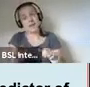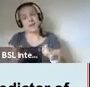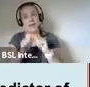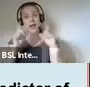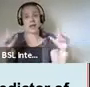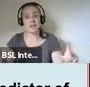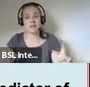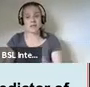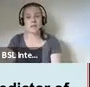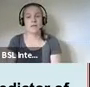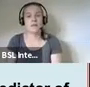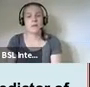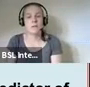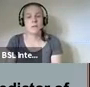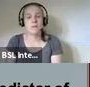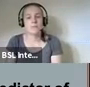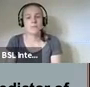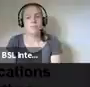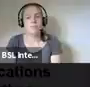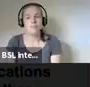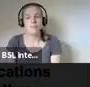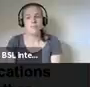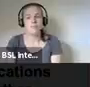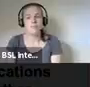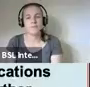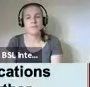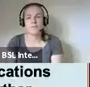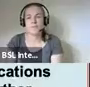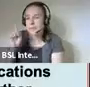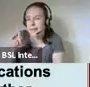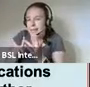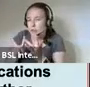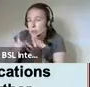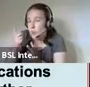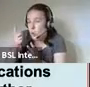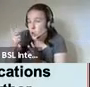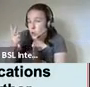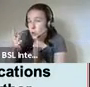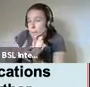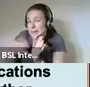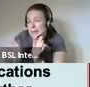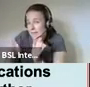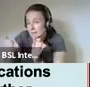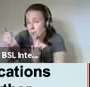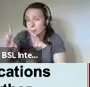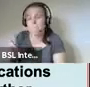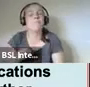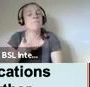please? Okay, just 1 or 2 minutes, Dragana. That's fine.